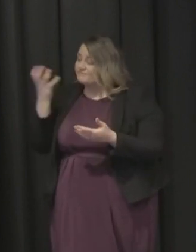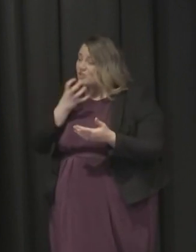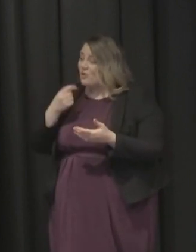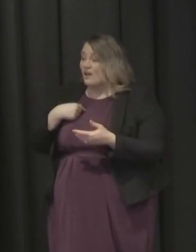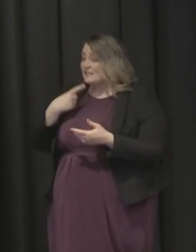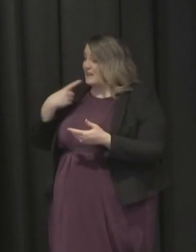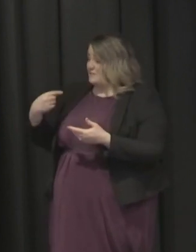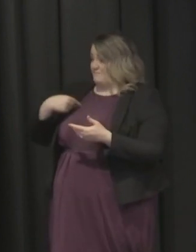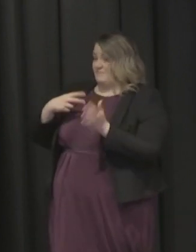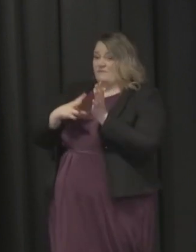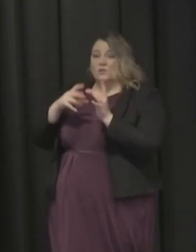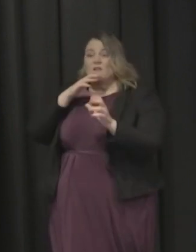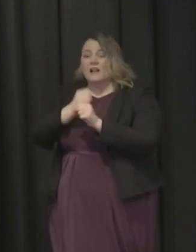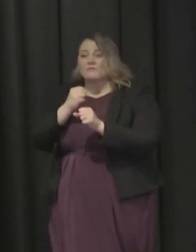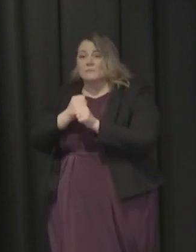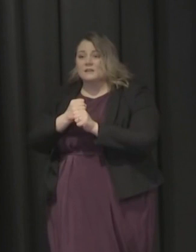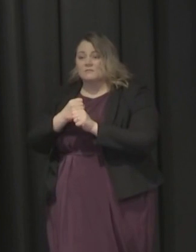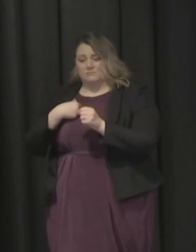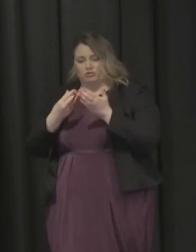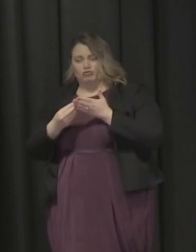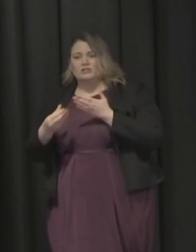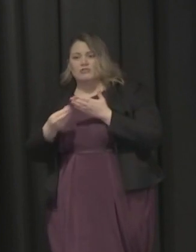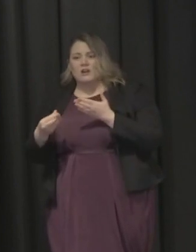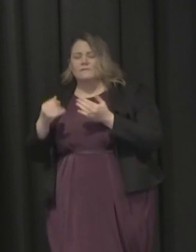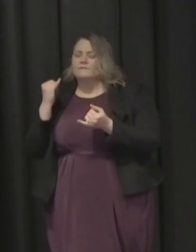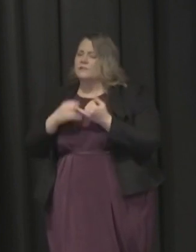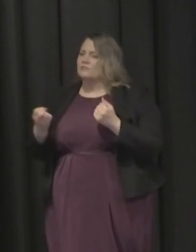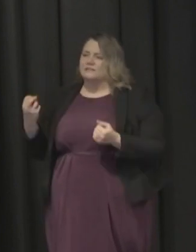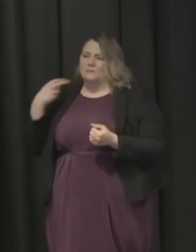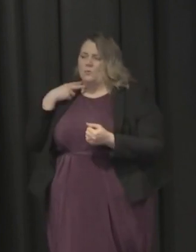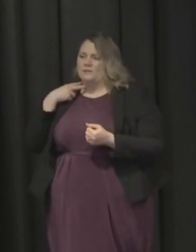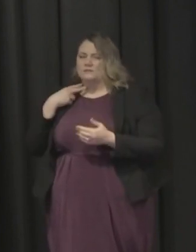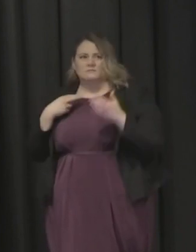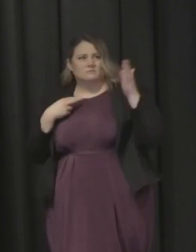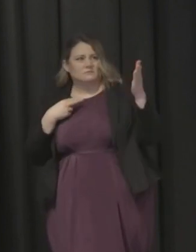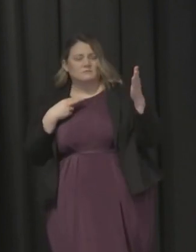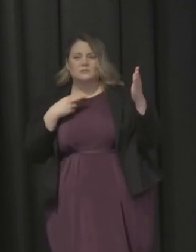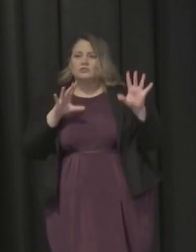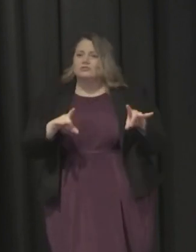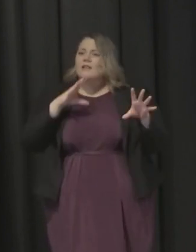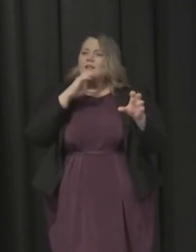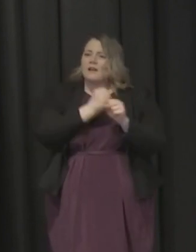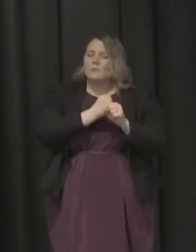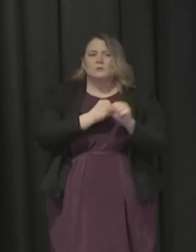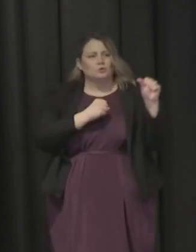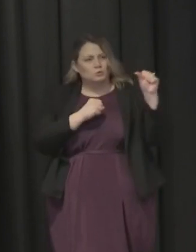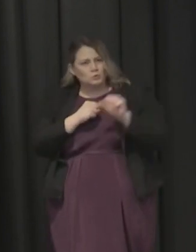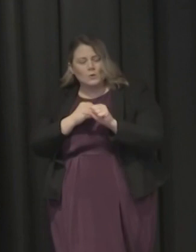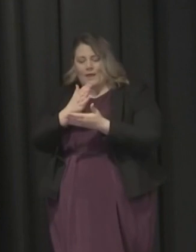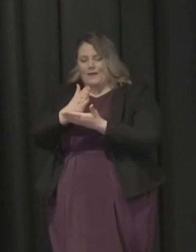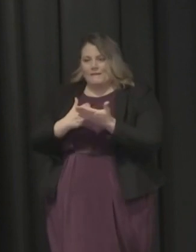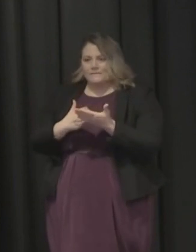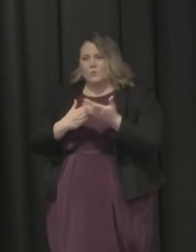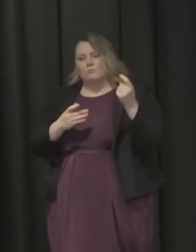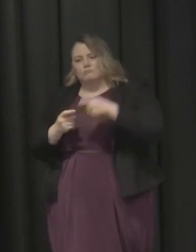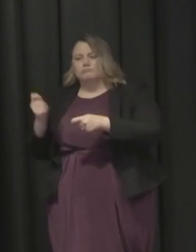to the Federal Treasurer about these matters, he said his sole justification is, well, you added these to the ANZIC codes. Well,